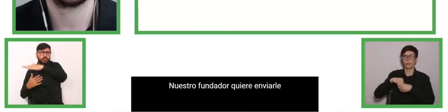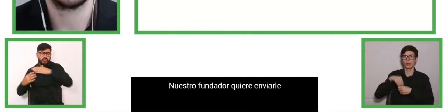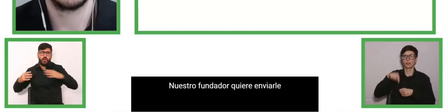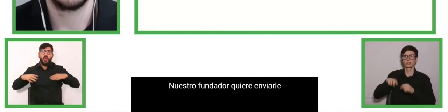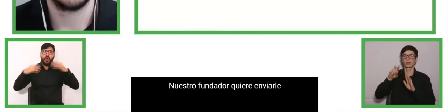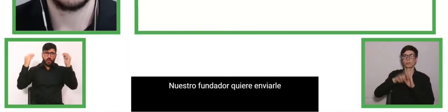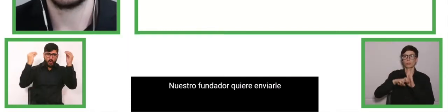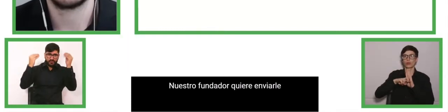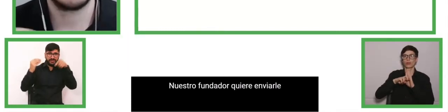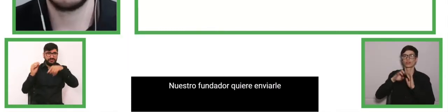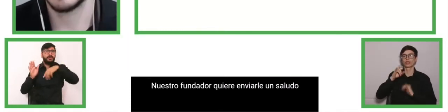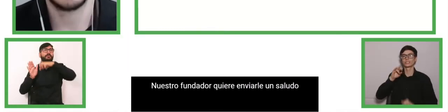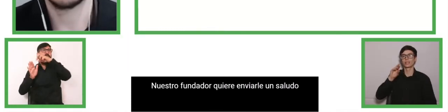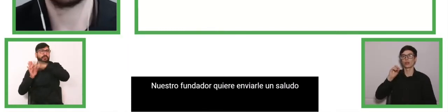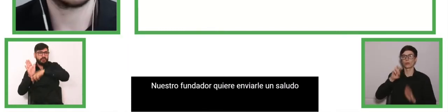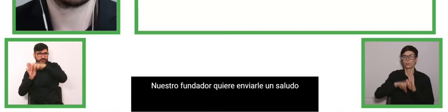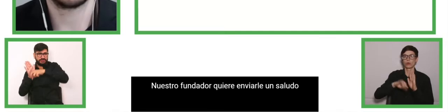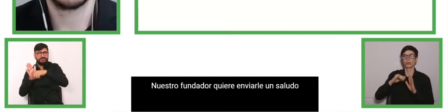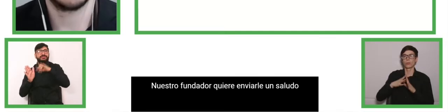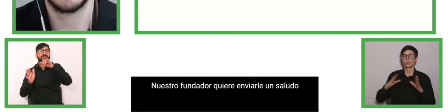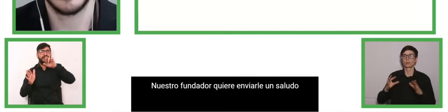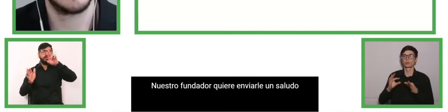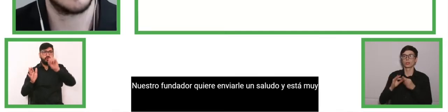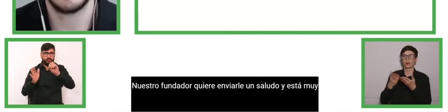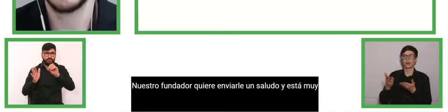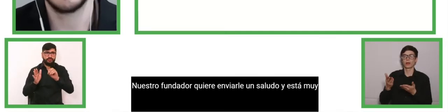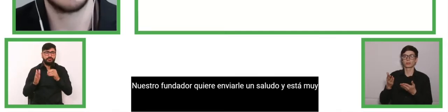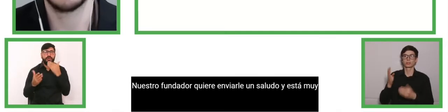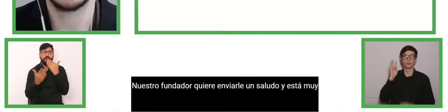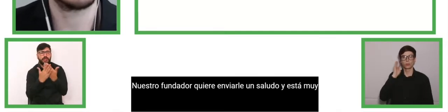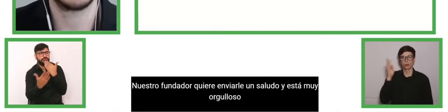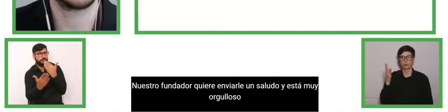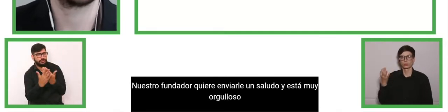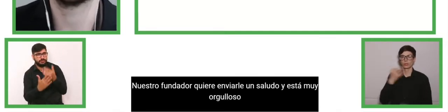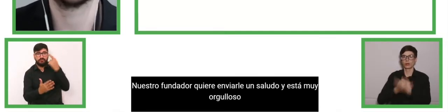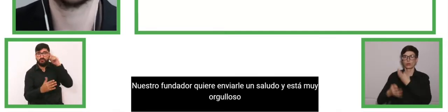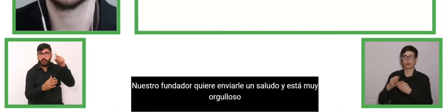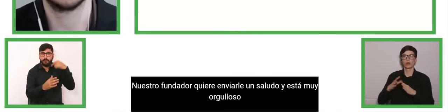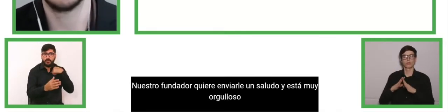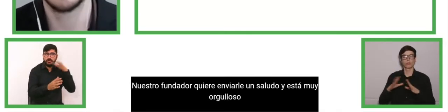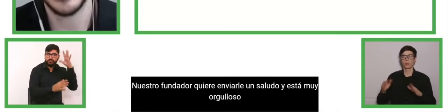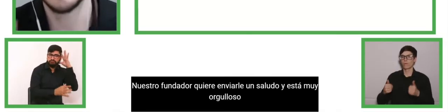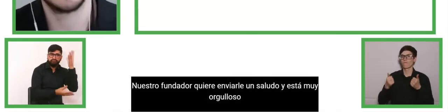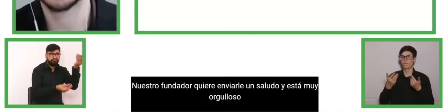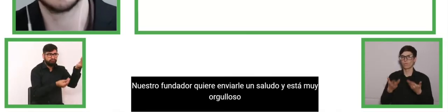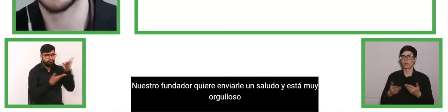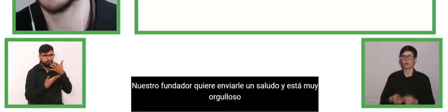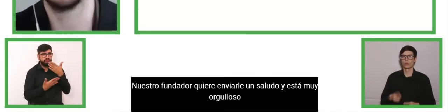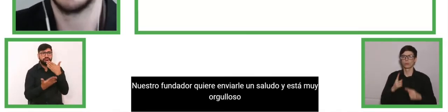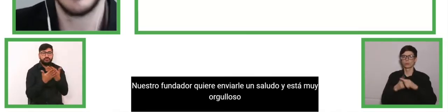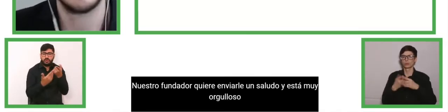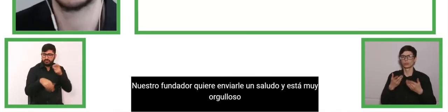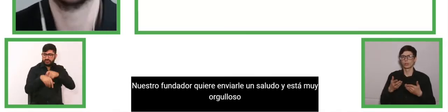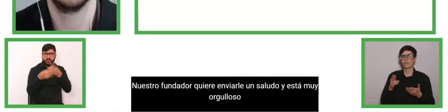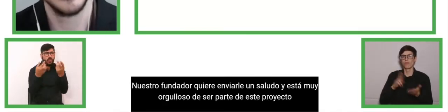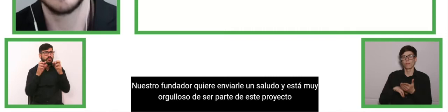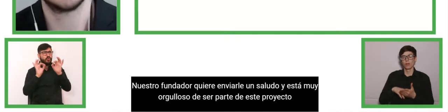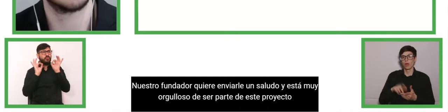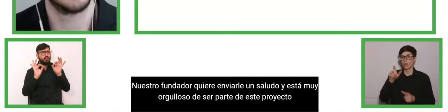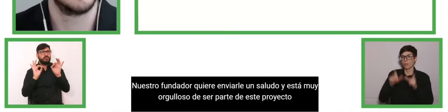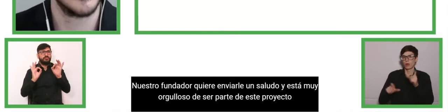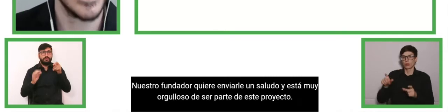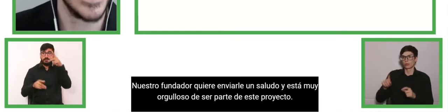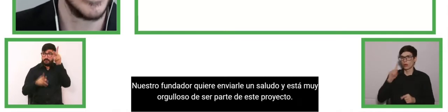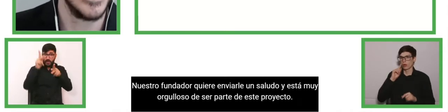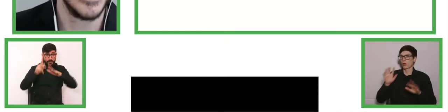me. This was incredible. So many incredible people here. I'm so excited. There we go. Thank